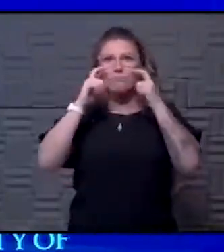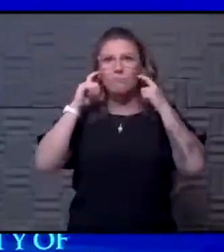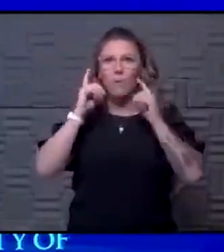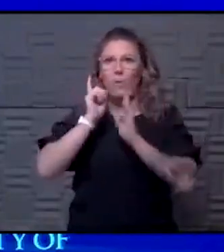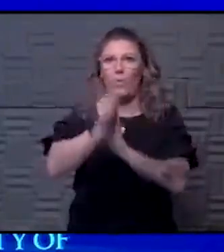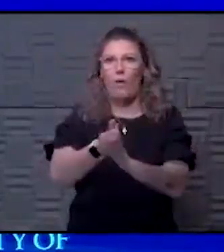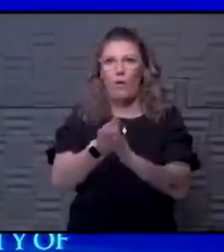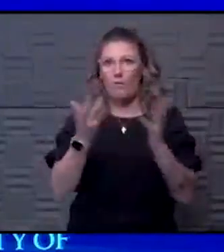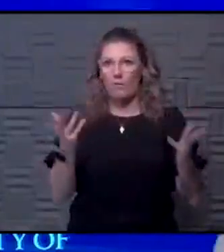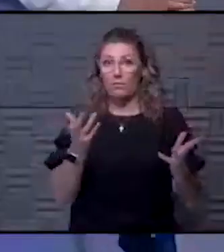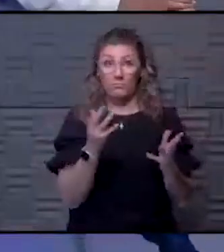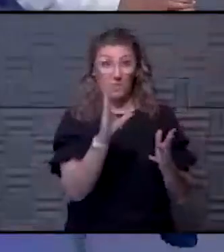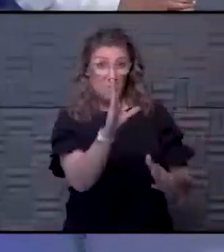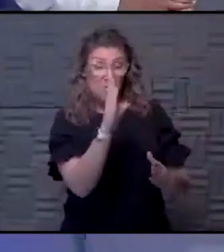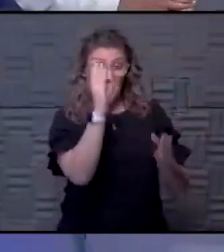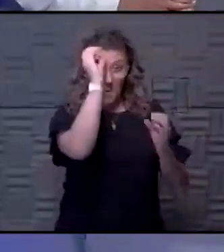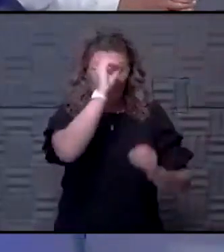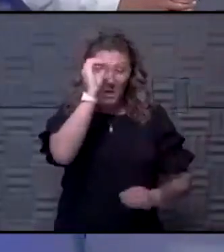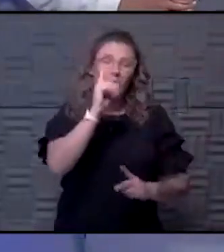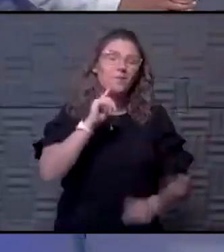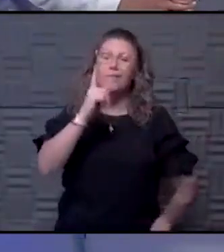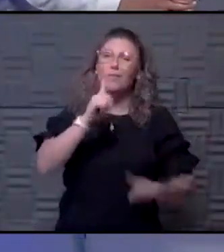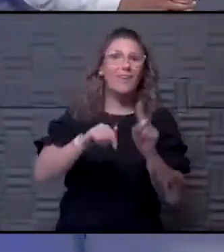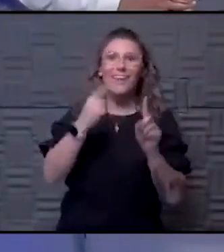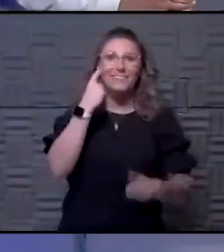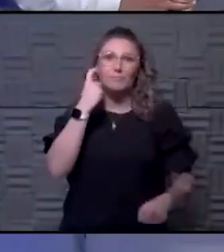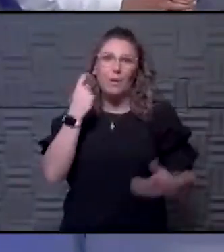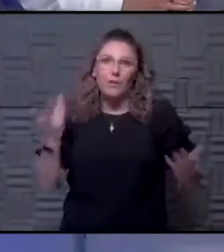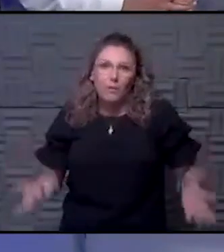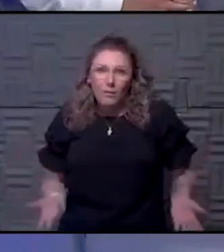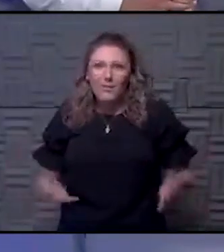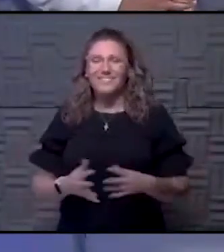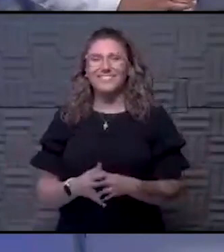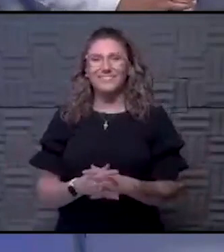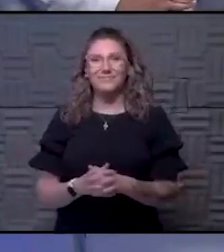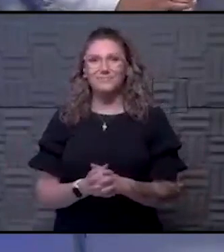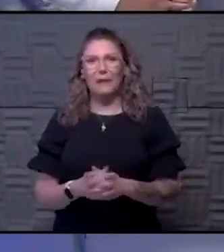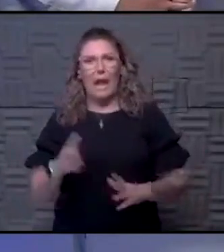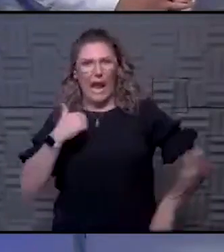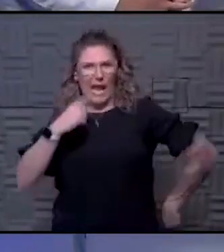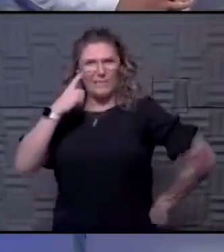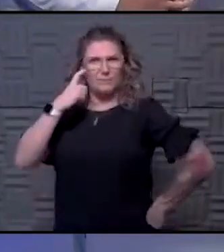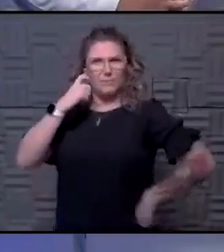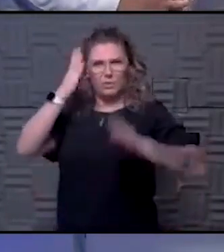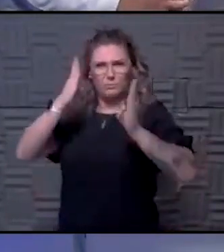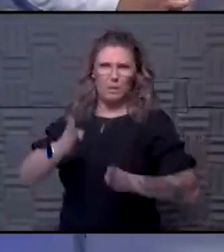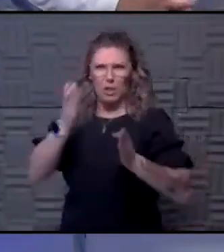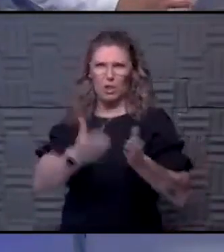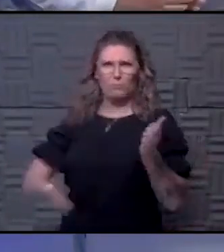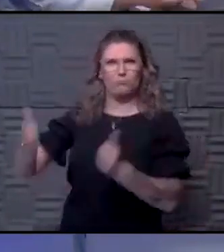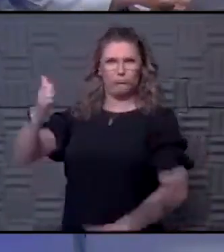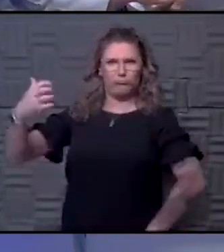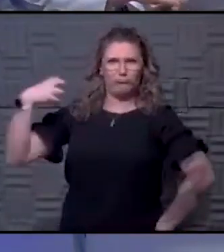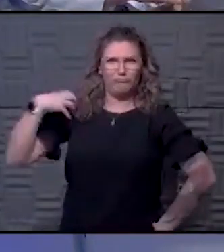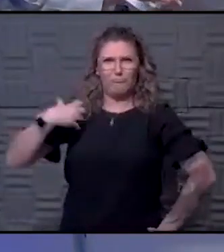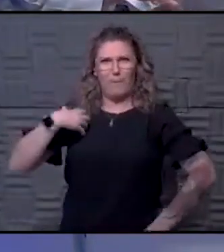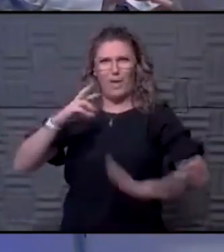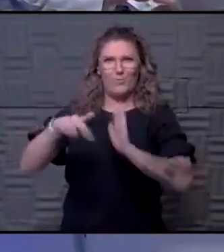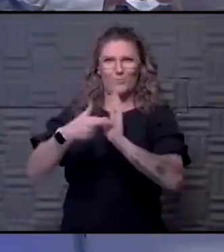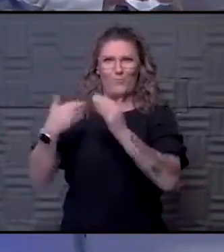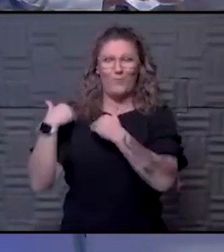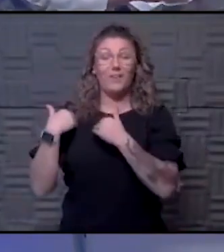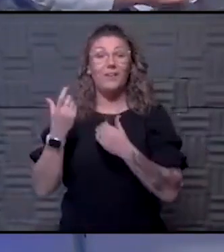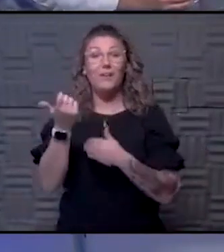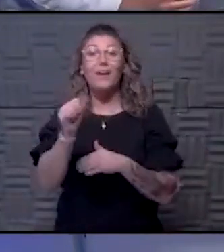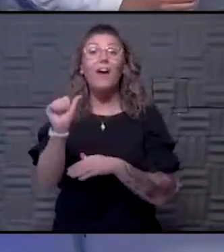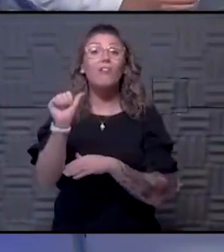thoughts that you have, No. I know you can't really speculate. Right. I'm the speculator in chief. That's my role. Okay.